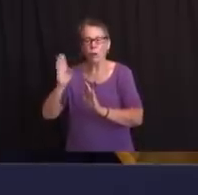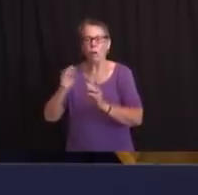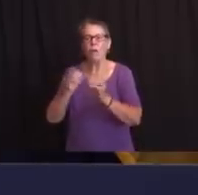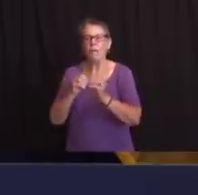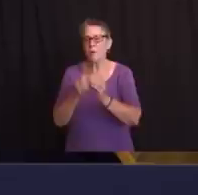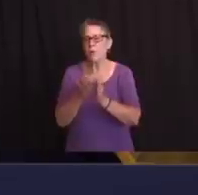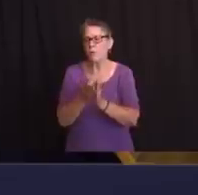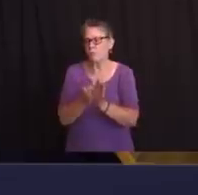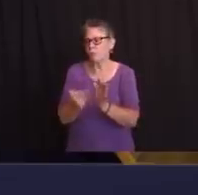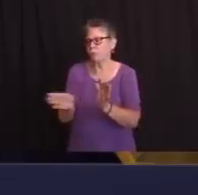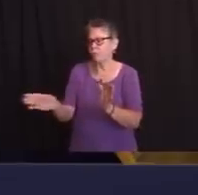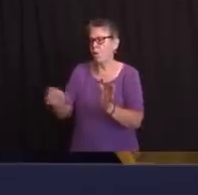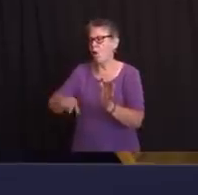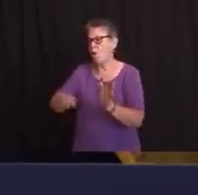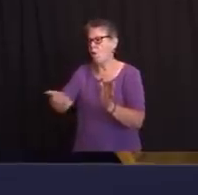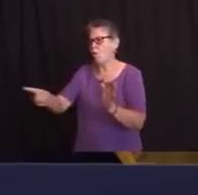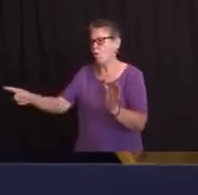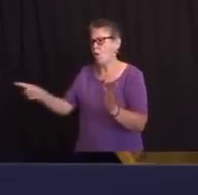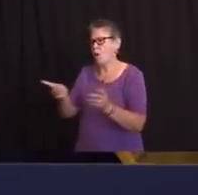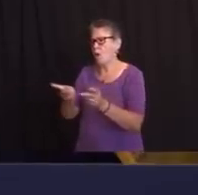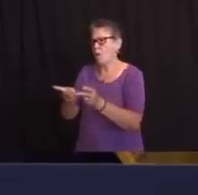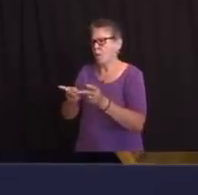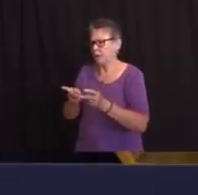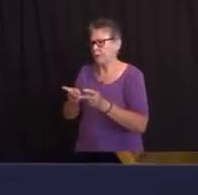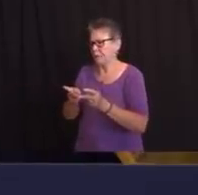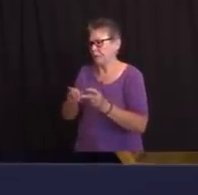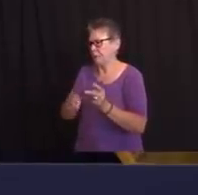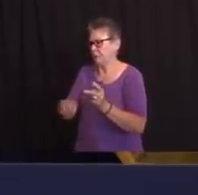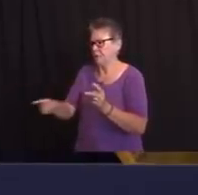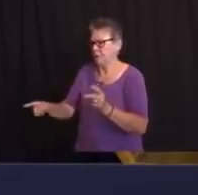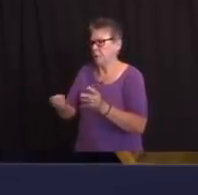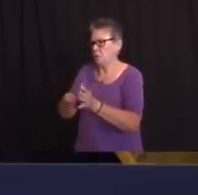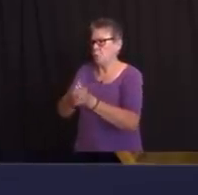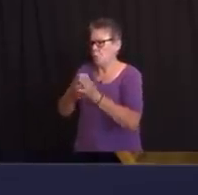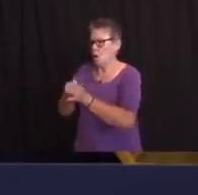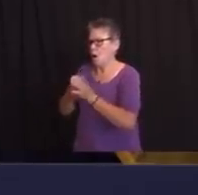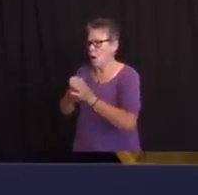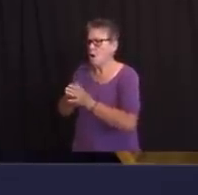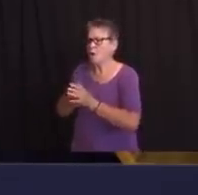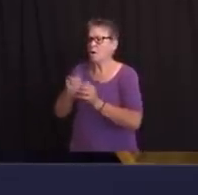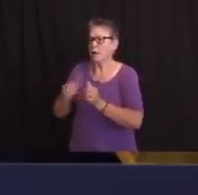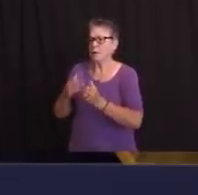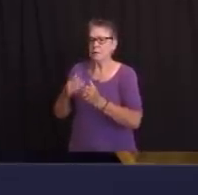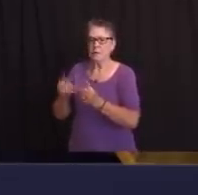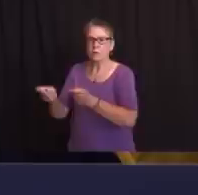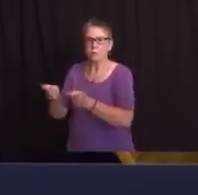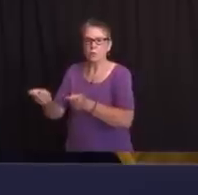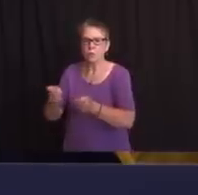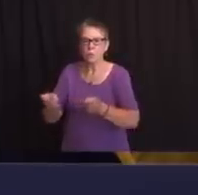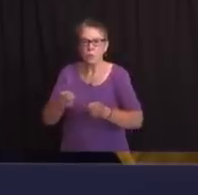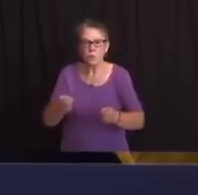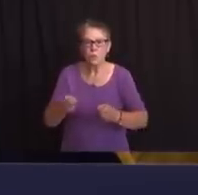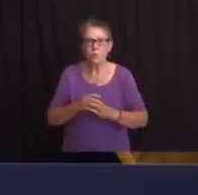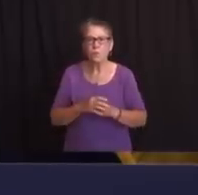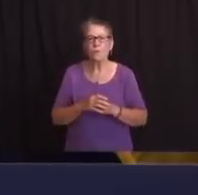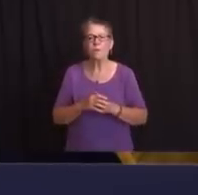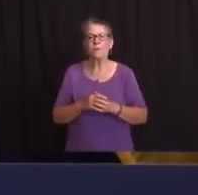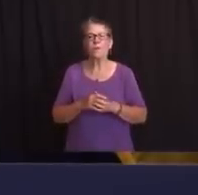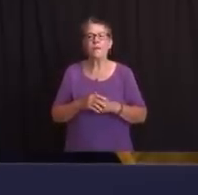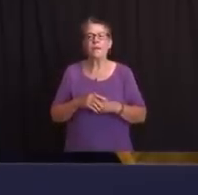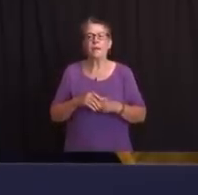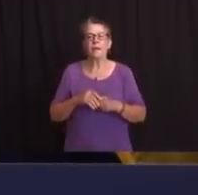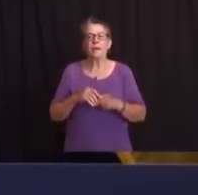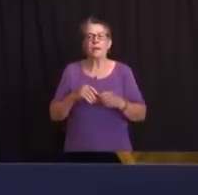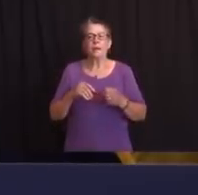in our control and in the state that are not in our control that have the most vulnerable populations, healthcare, et cetera.